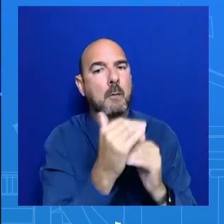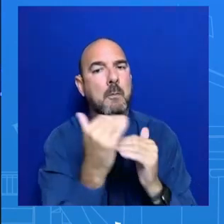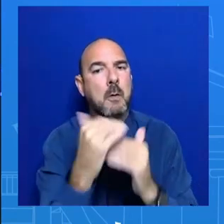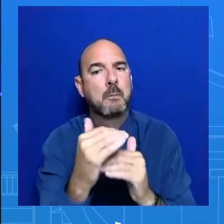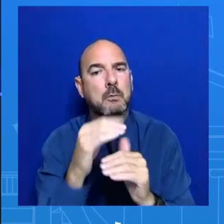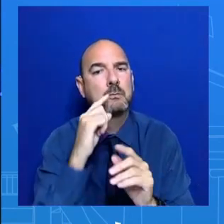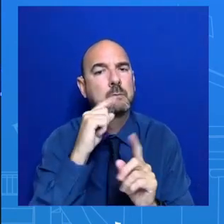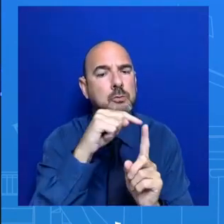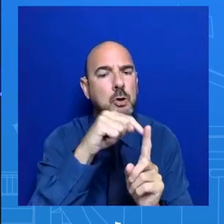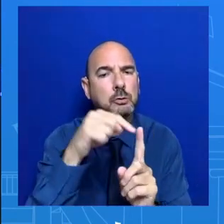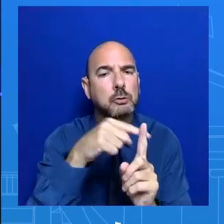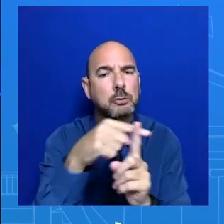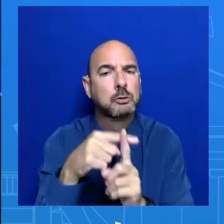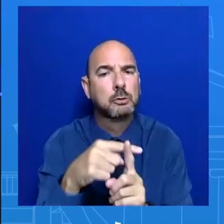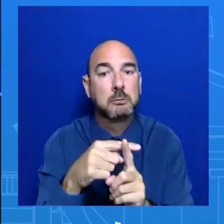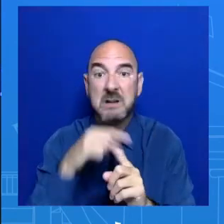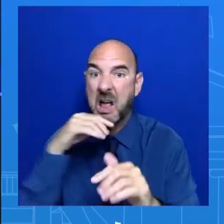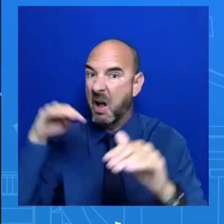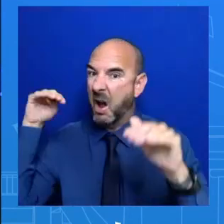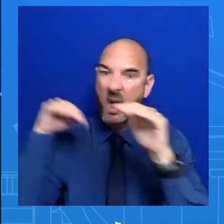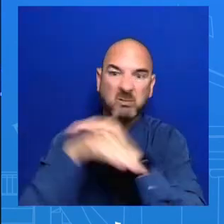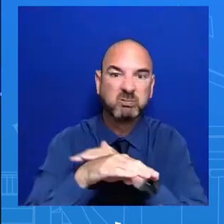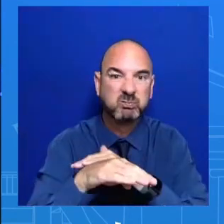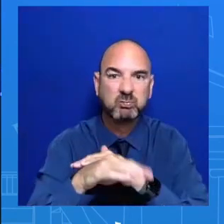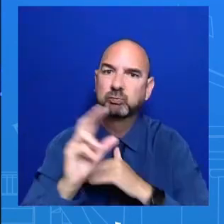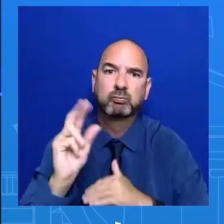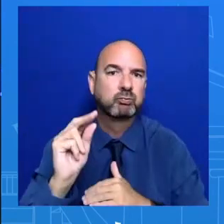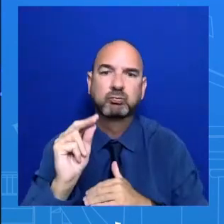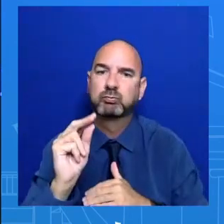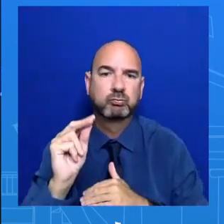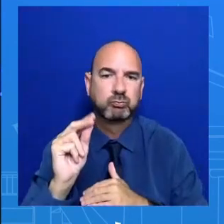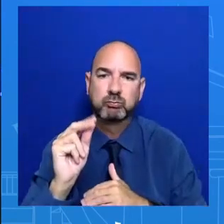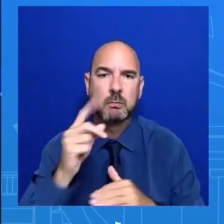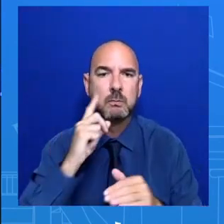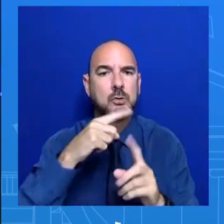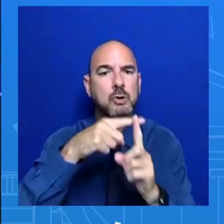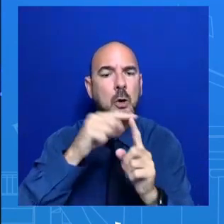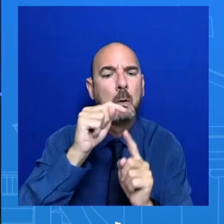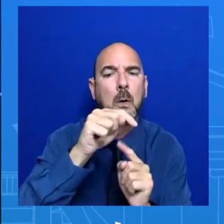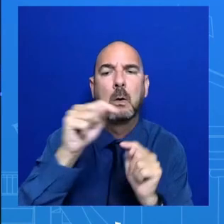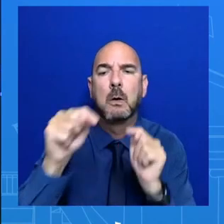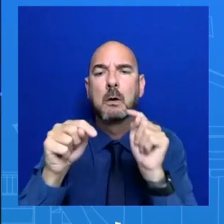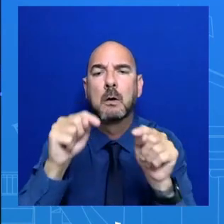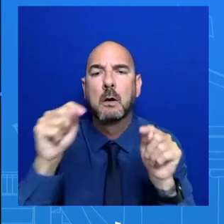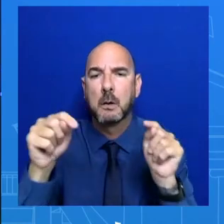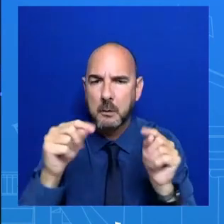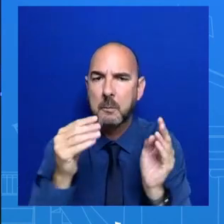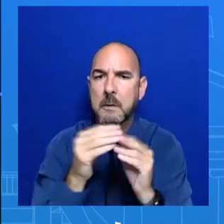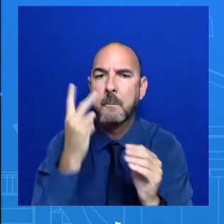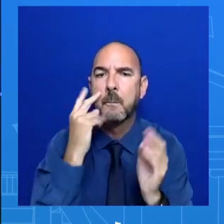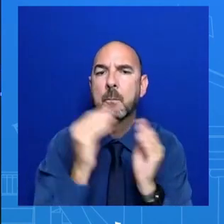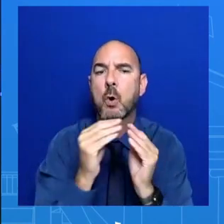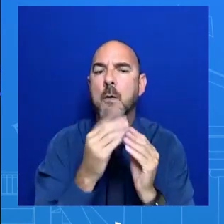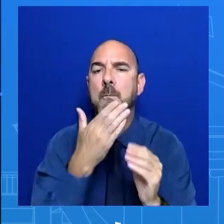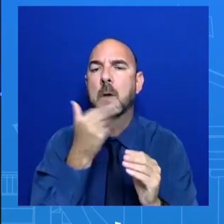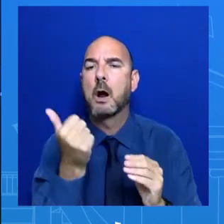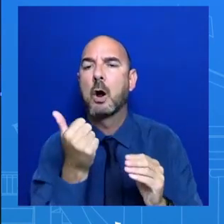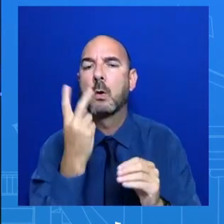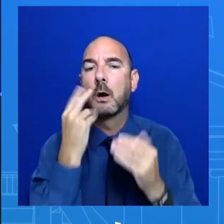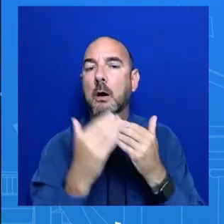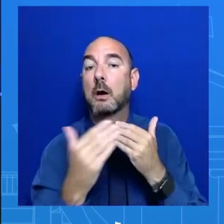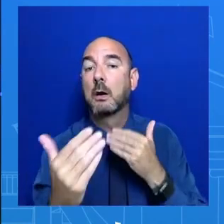operations into the heart of dense urban areas. We now have to see what unfolds from here. So we will watch that, we will consider that, and we will